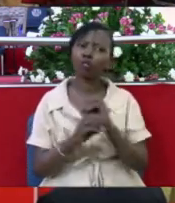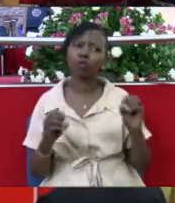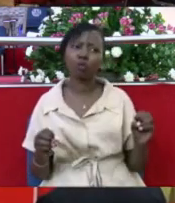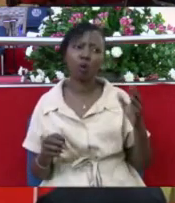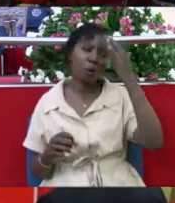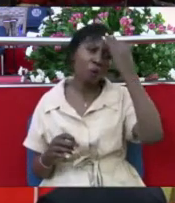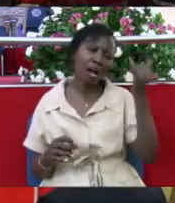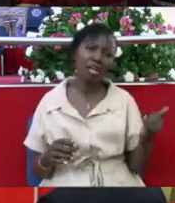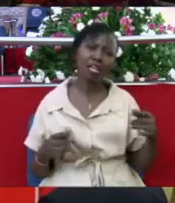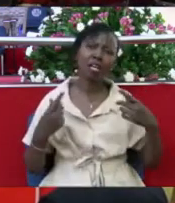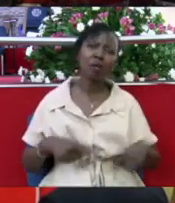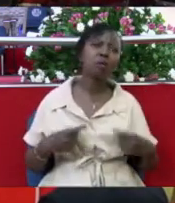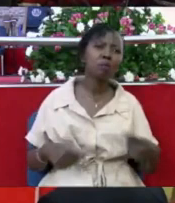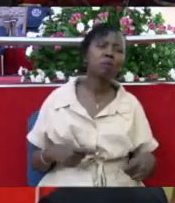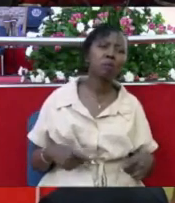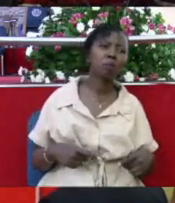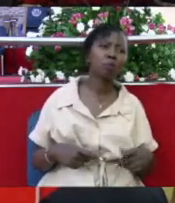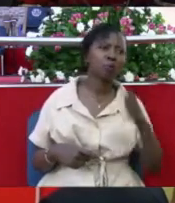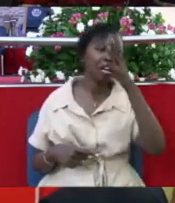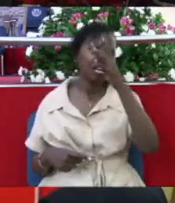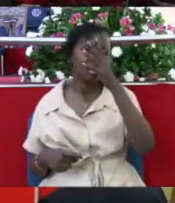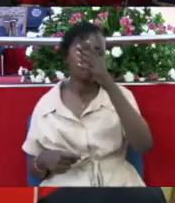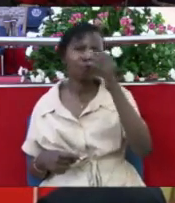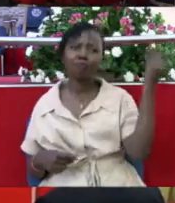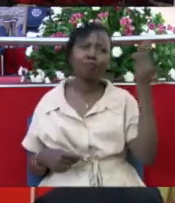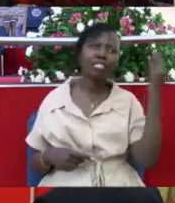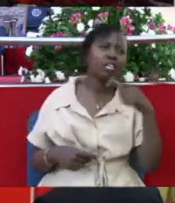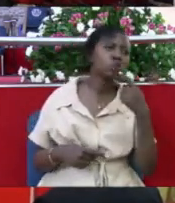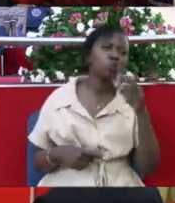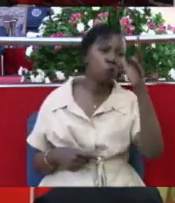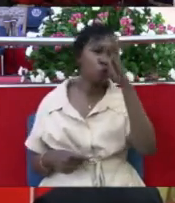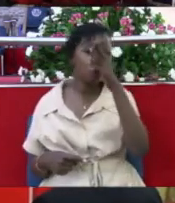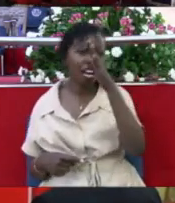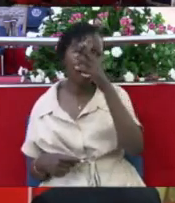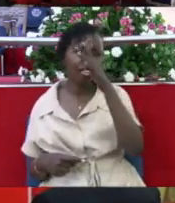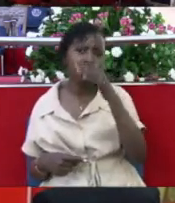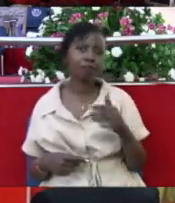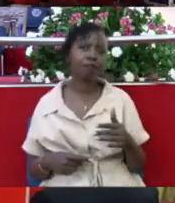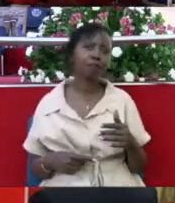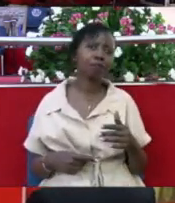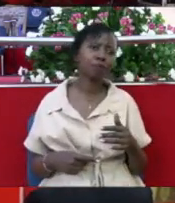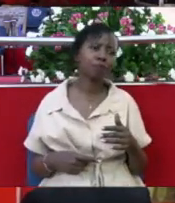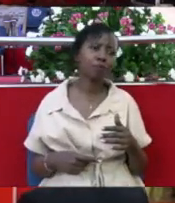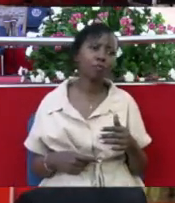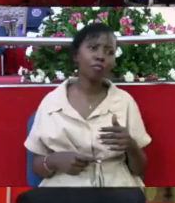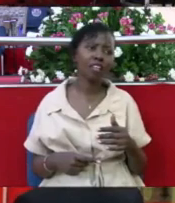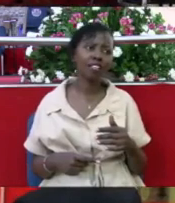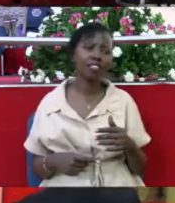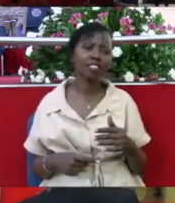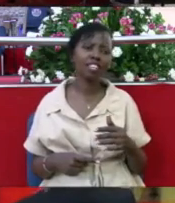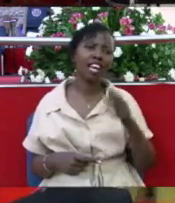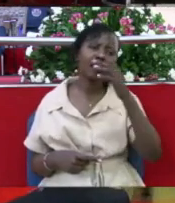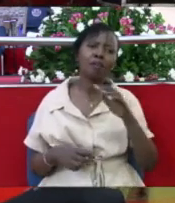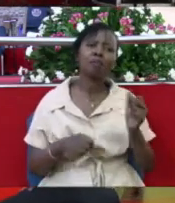people, those false teachers and false prophets, kwa sababu wale manabii wa uongo ama walimu wa uongo, are spoiling it for the church.